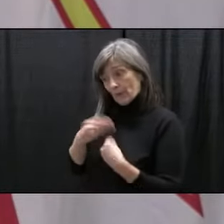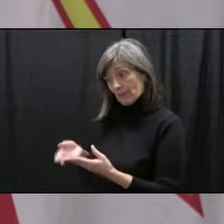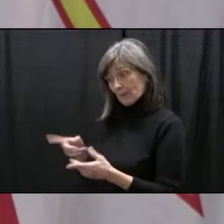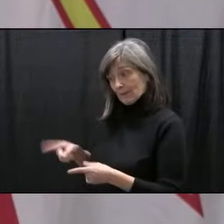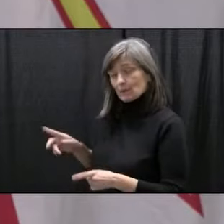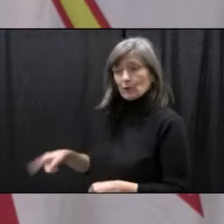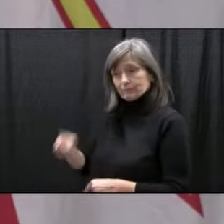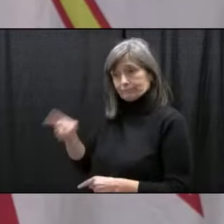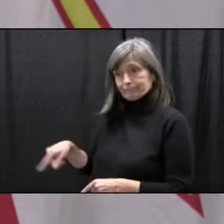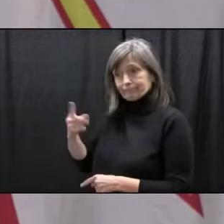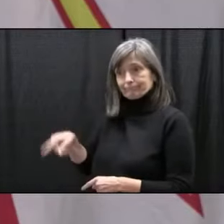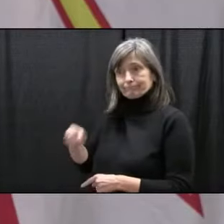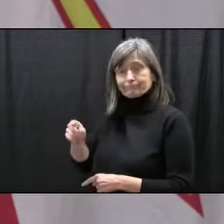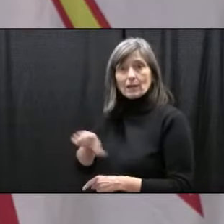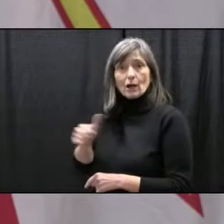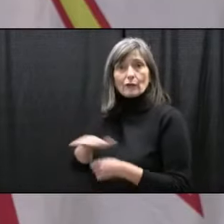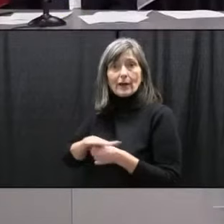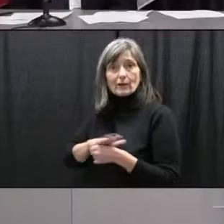services in the near future.